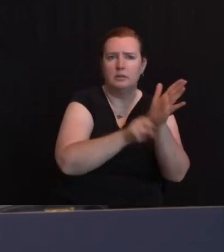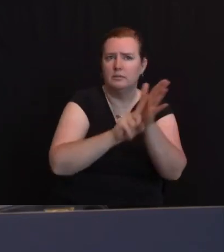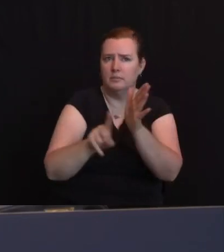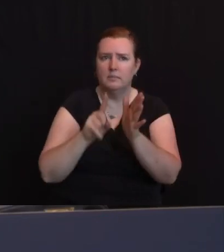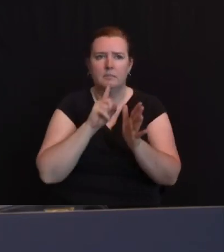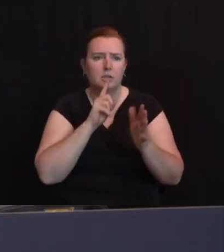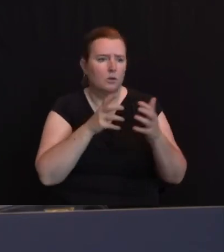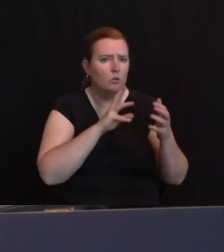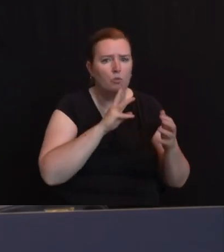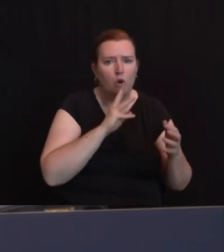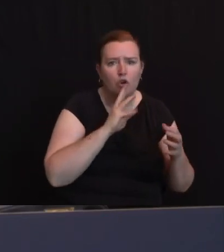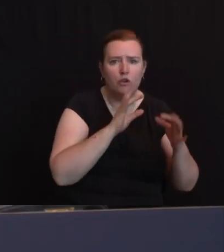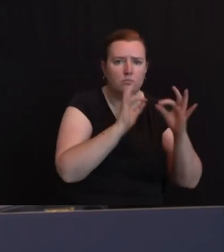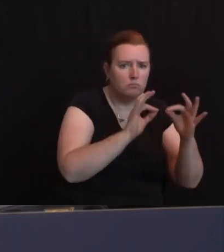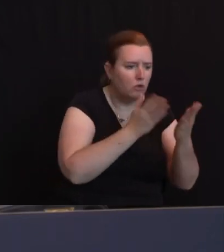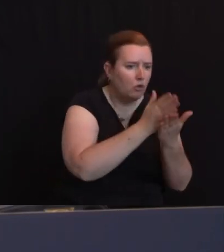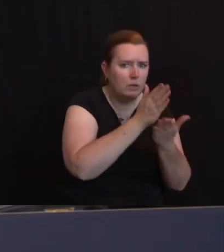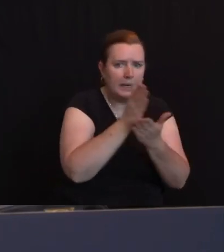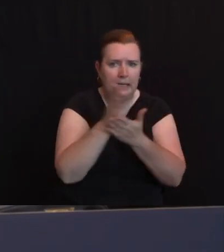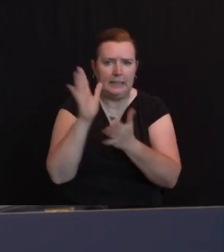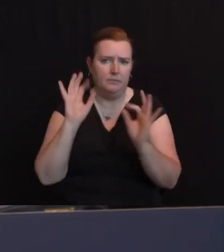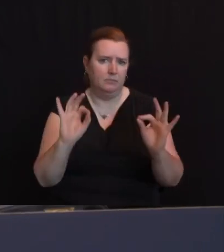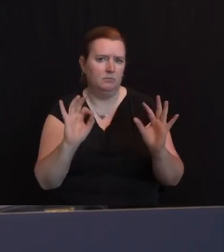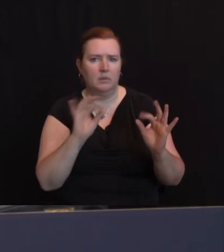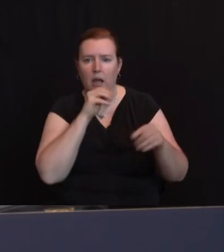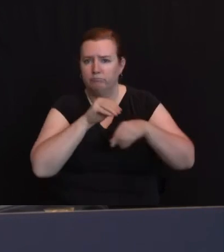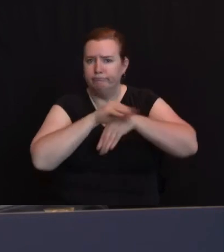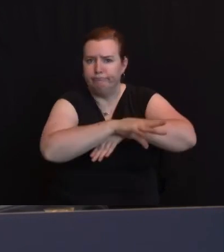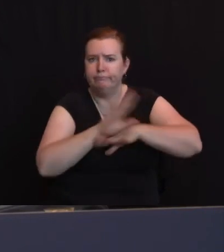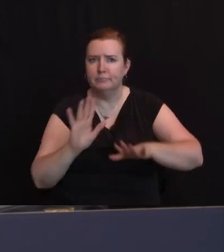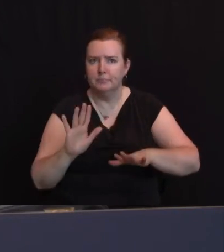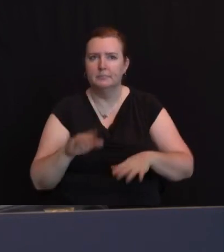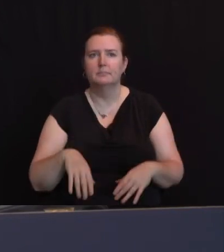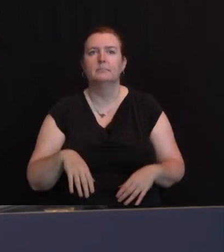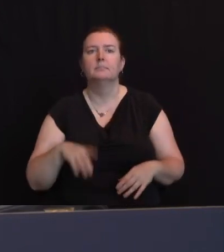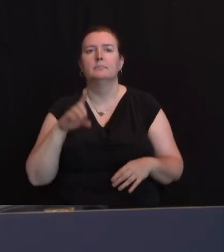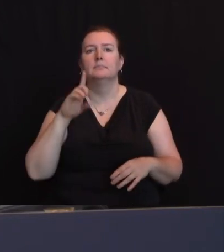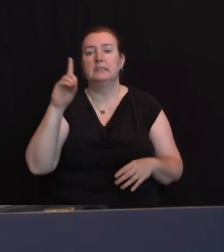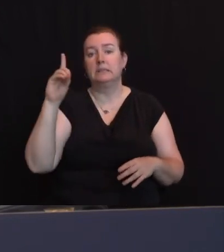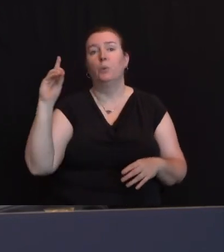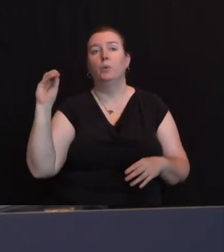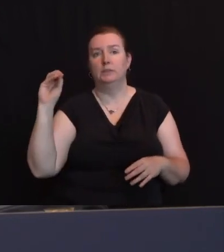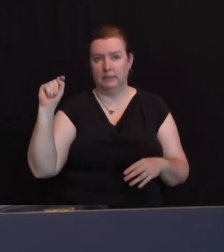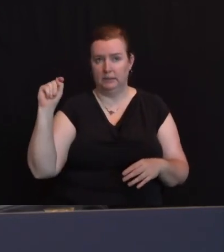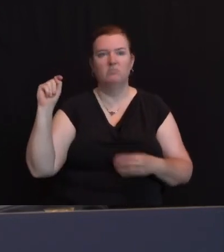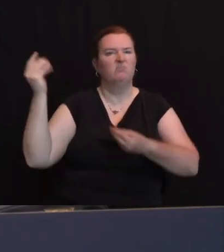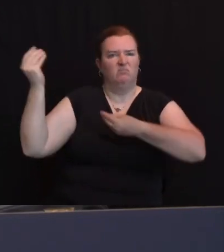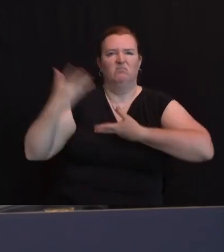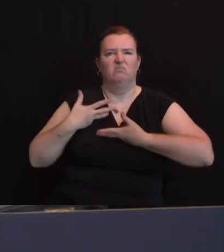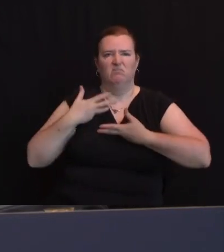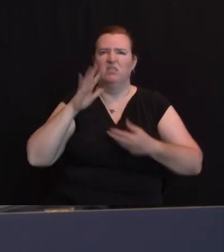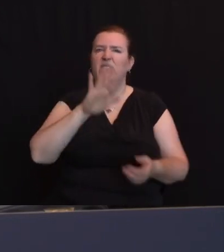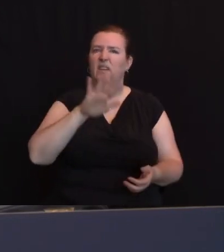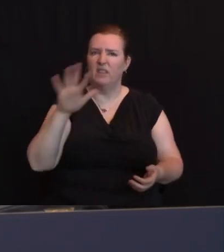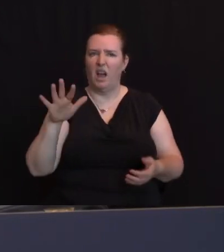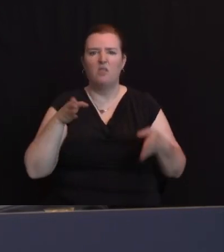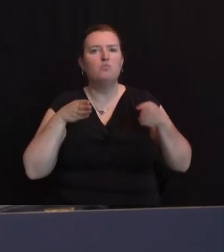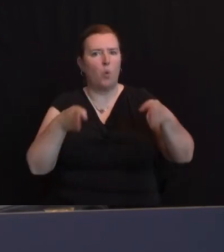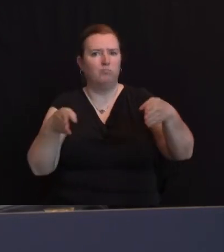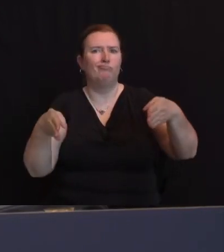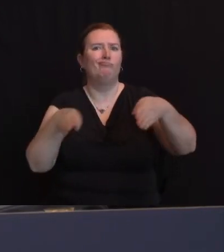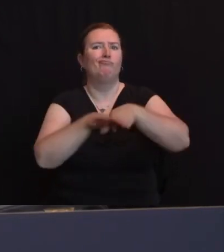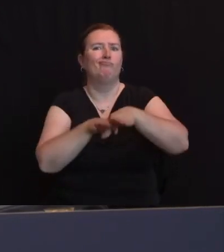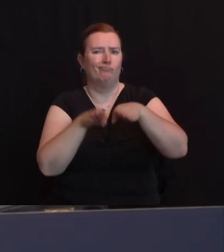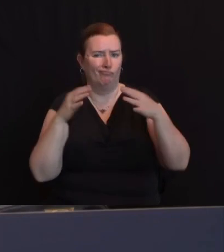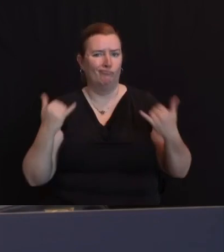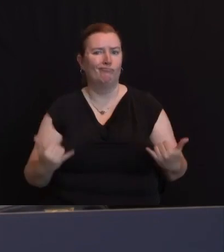now, 55 roads remain closed. Our main thoroughfares and highways are open, but still working on 55